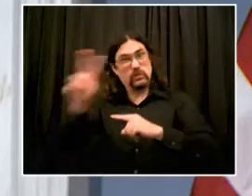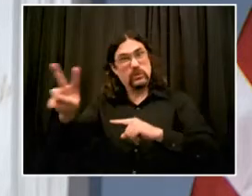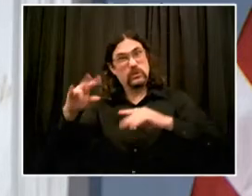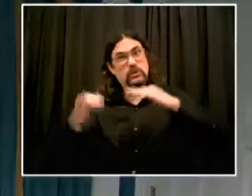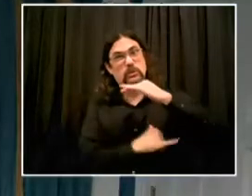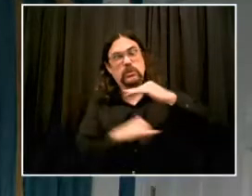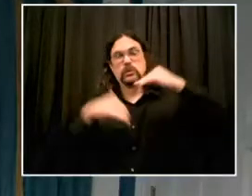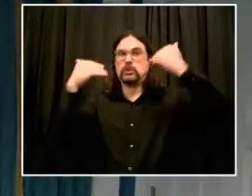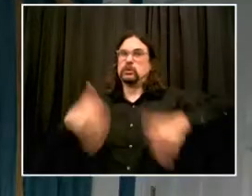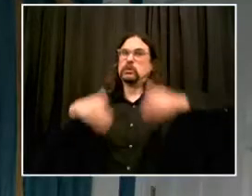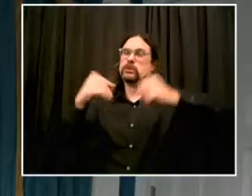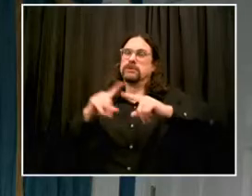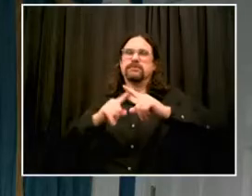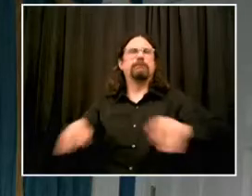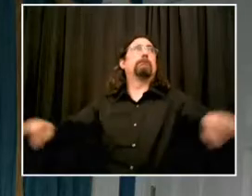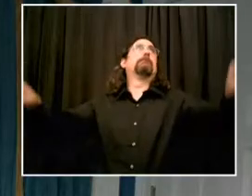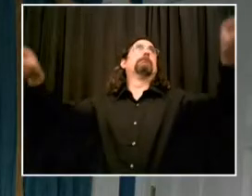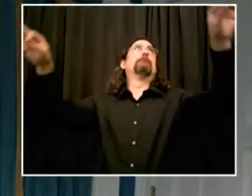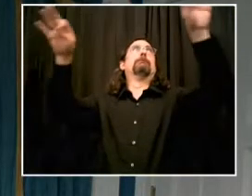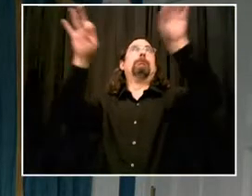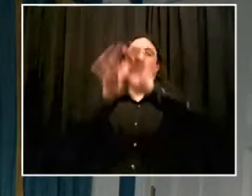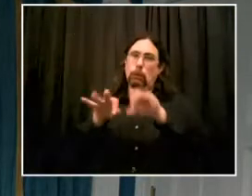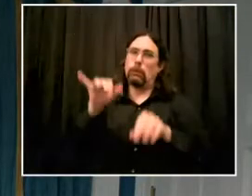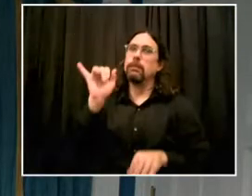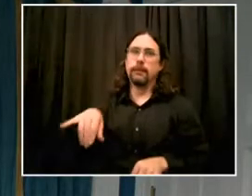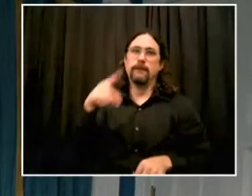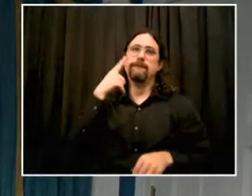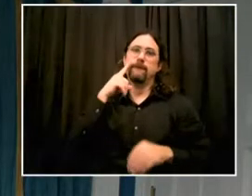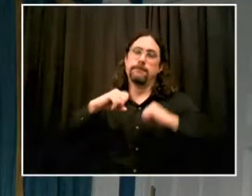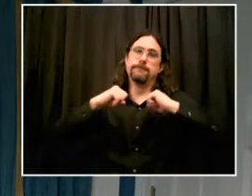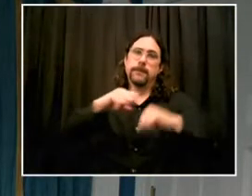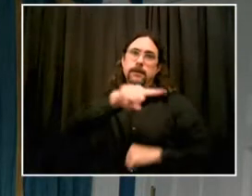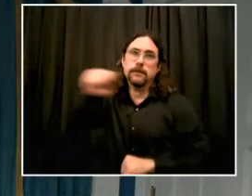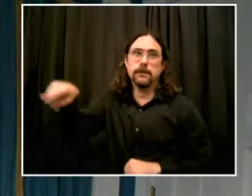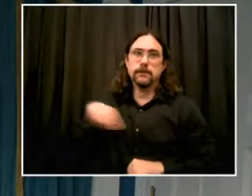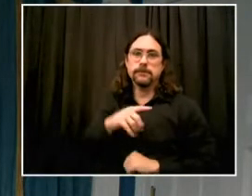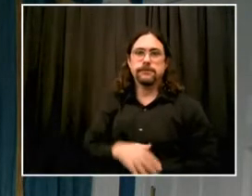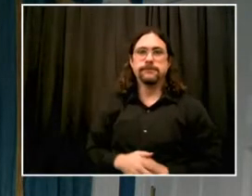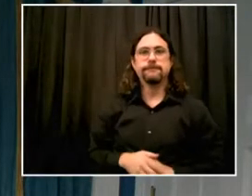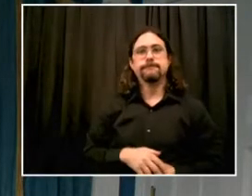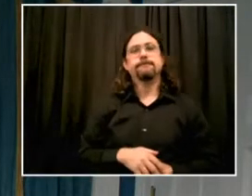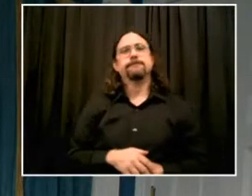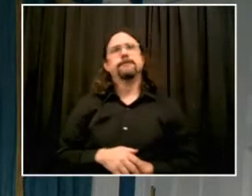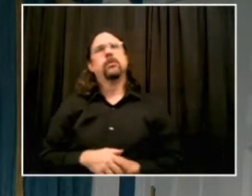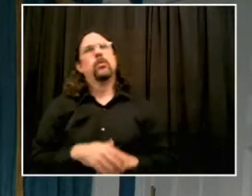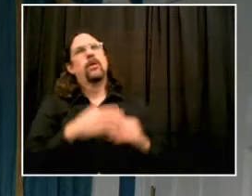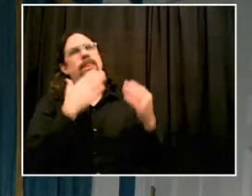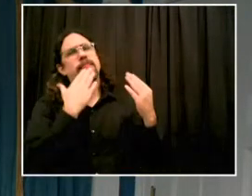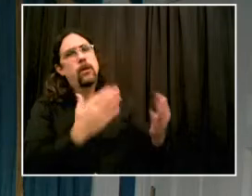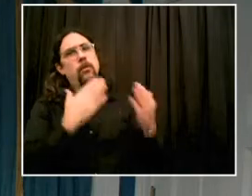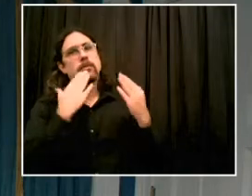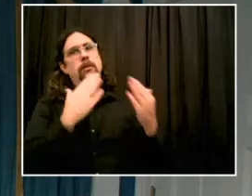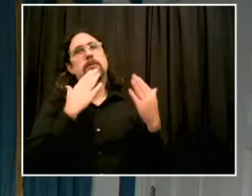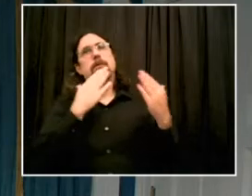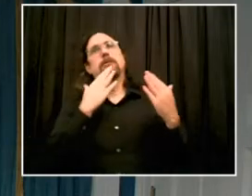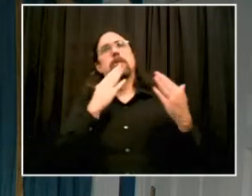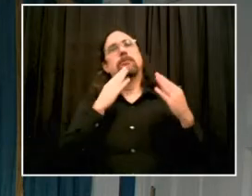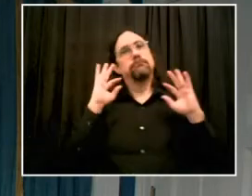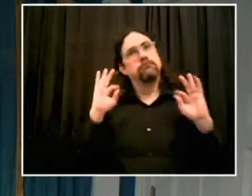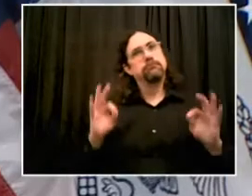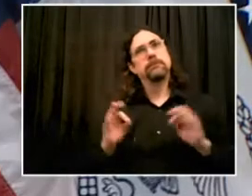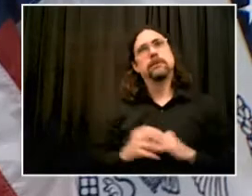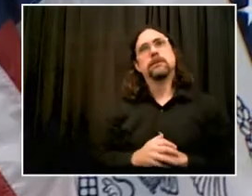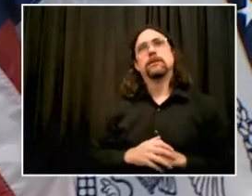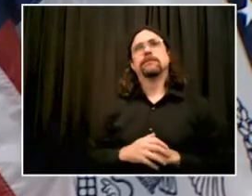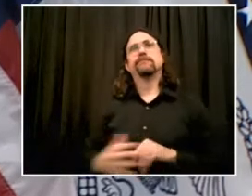you very much, Dr. Long. Well, everyone, look, the bottom line is we're all in this together. As always, New Yorkers have done an